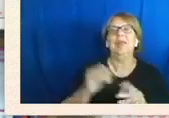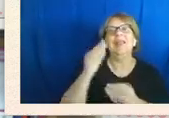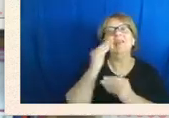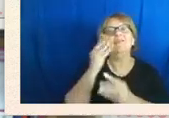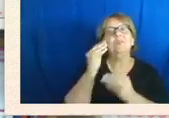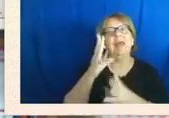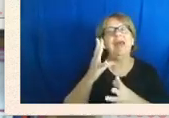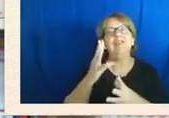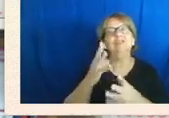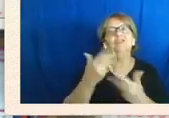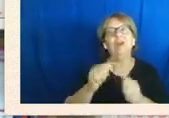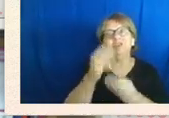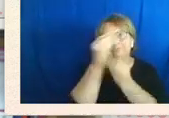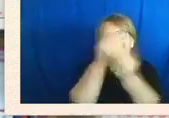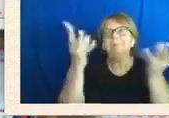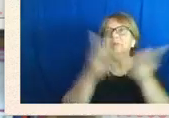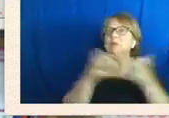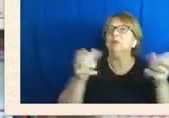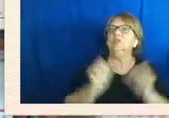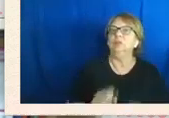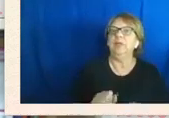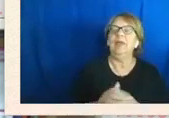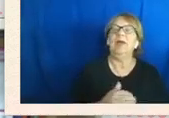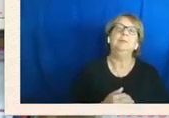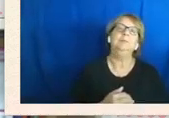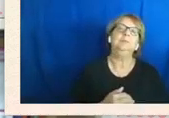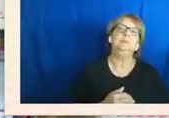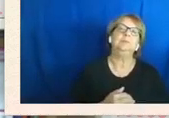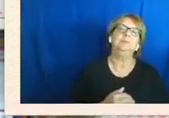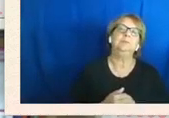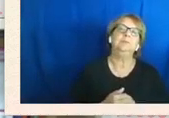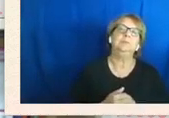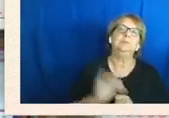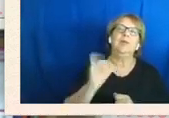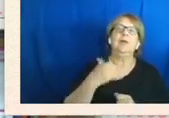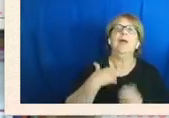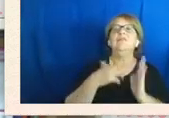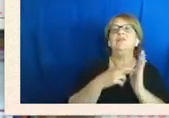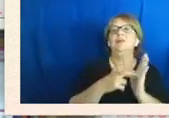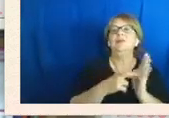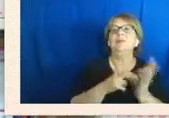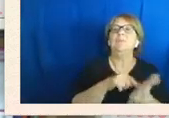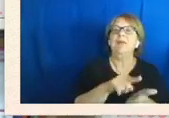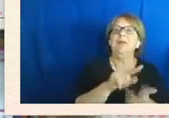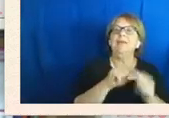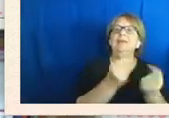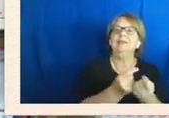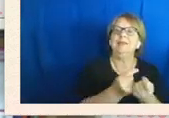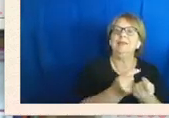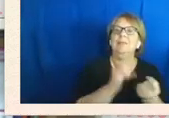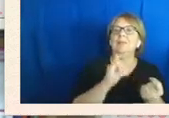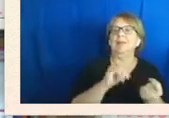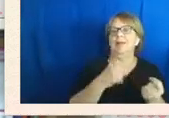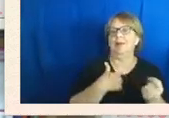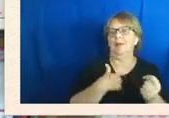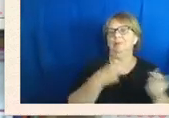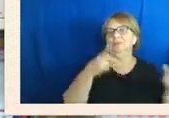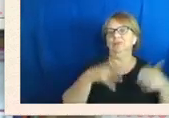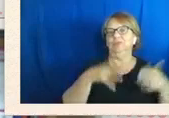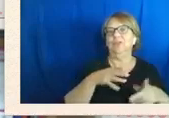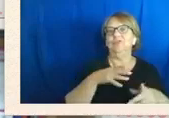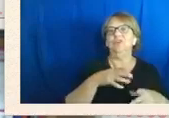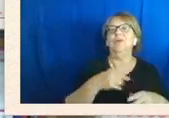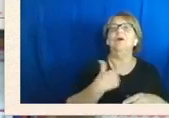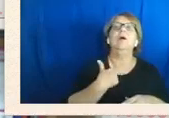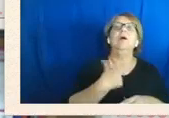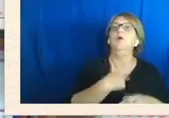can. And then we also have our representative payee team, which is the team that I'm the director of. And what we do is we actually go